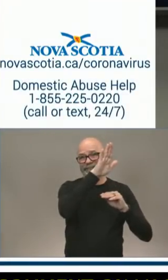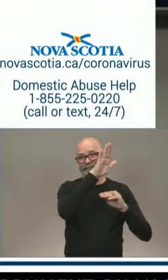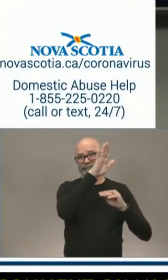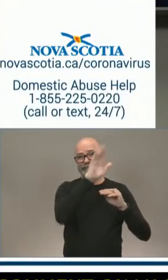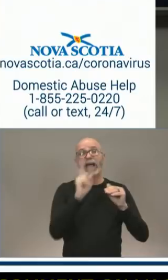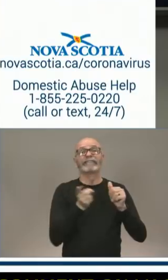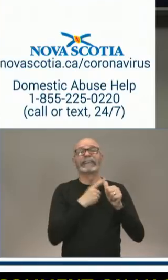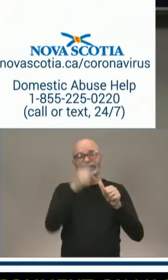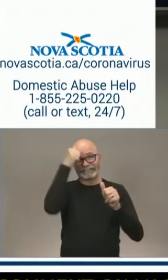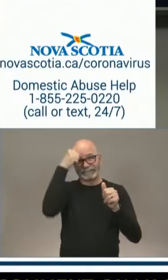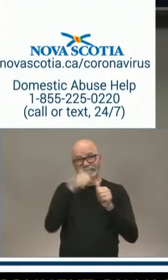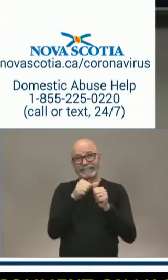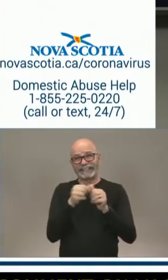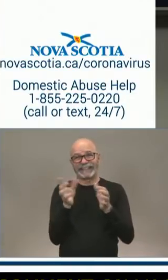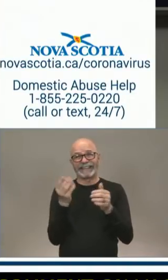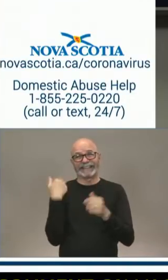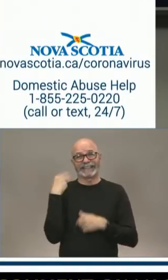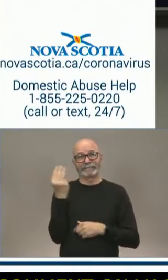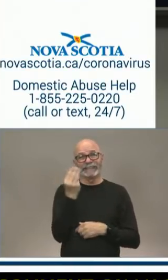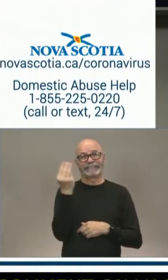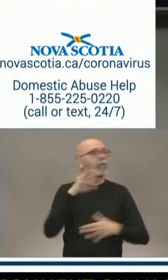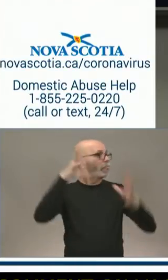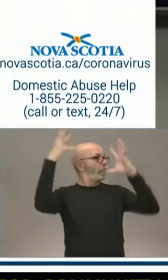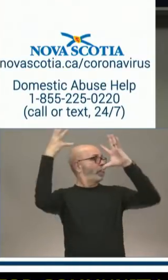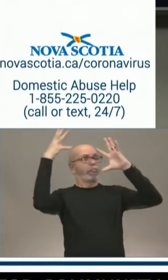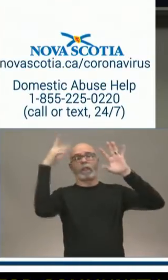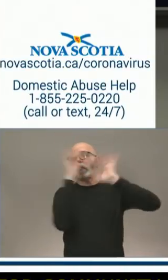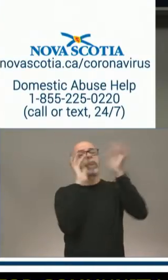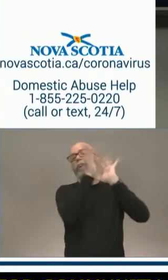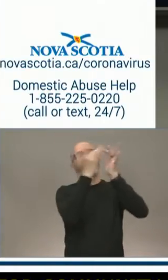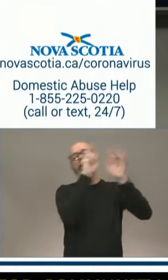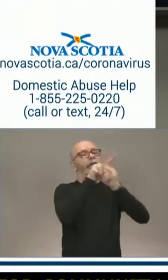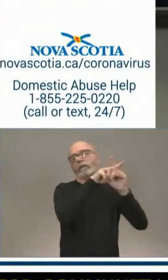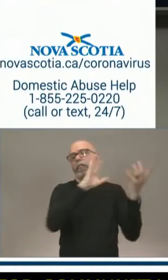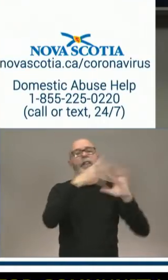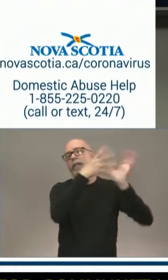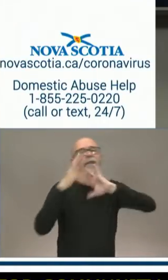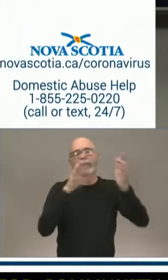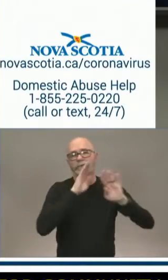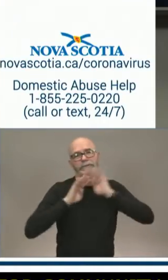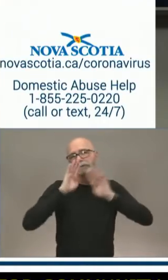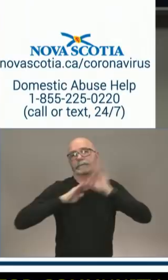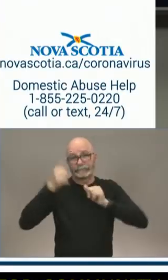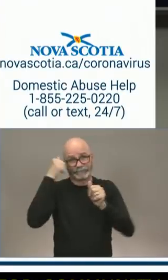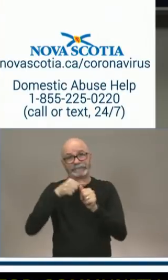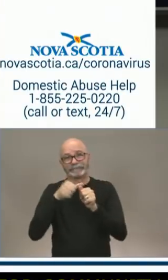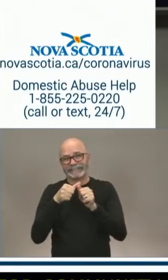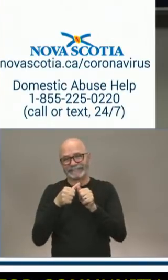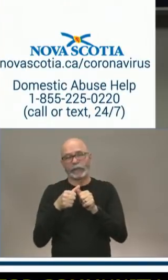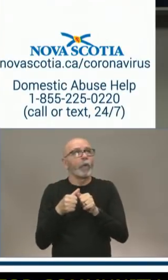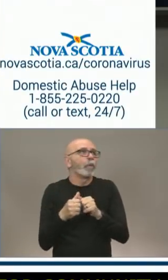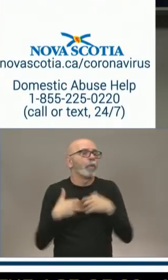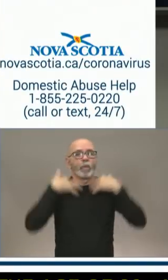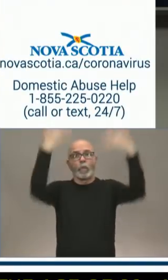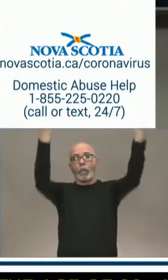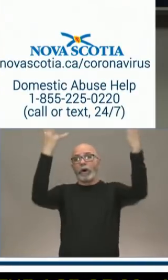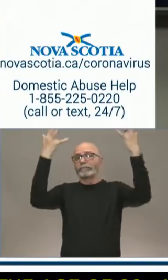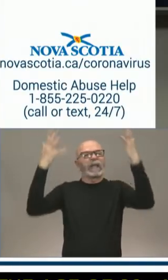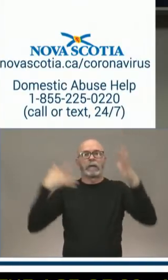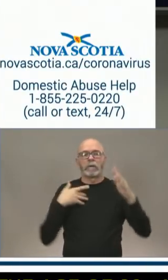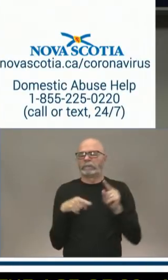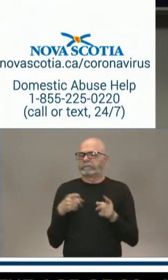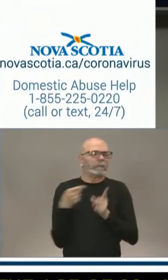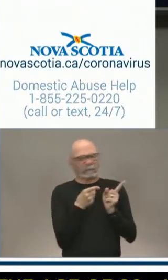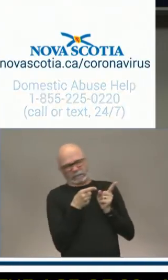who tried to book an appointment. I recognize it was a frustrating and never negative experience for many. We know we need to do